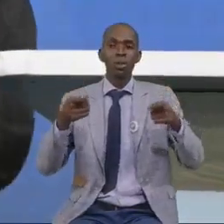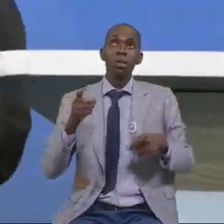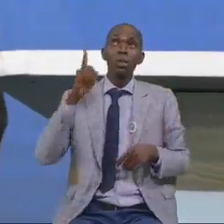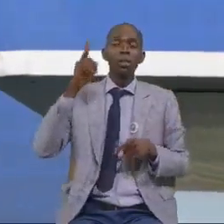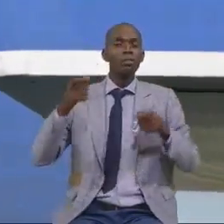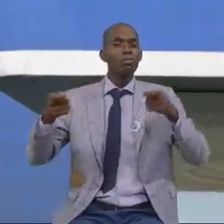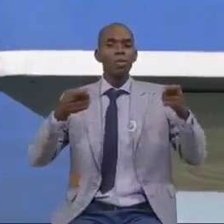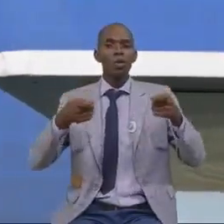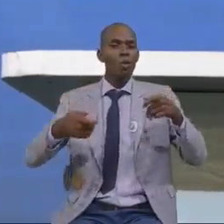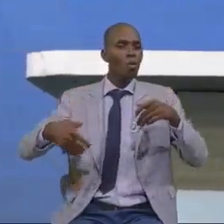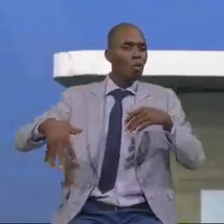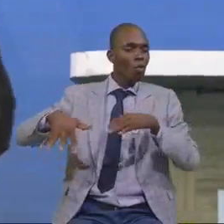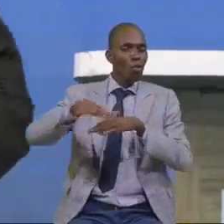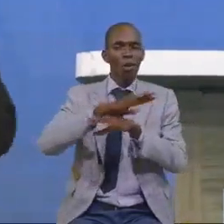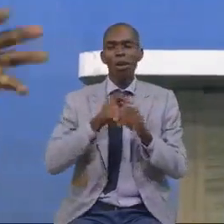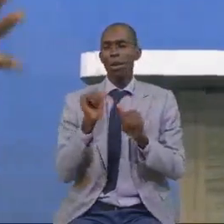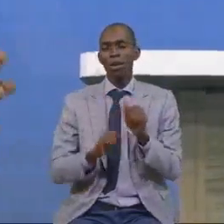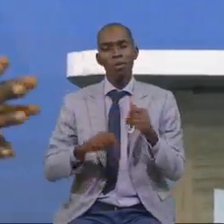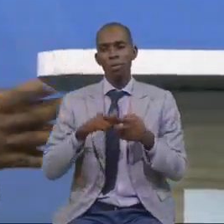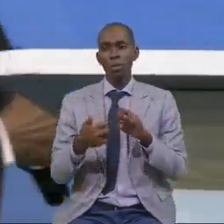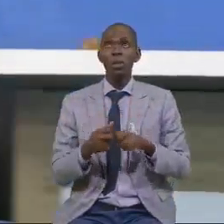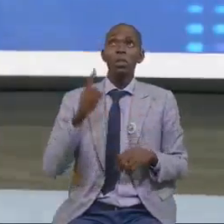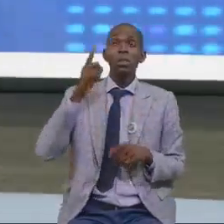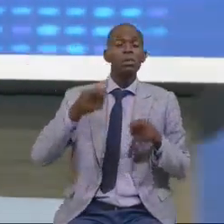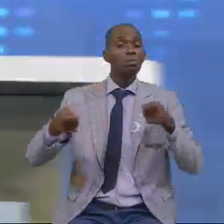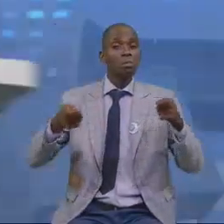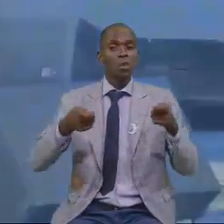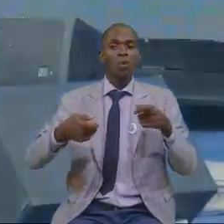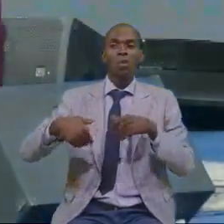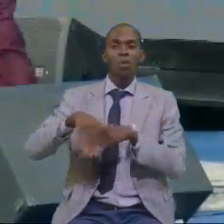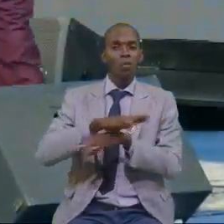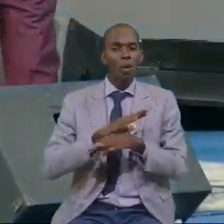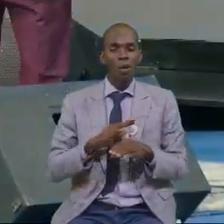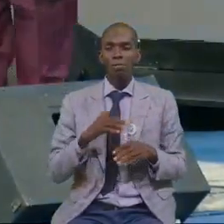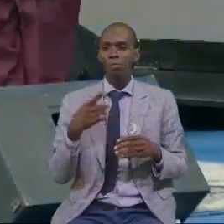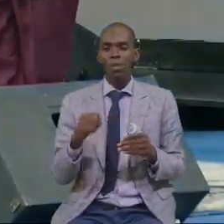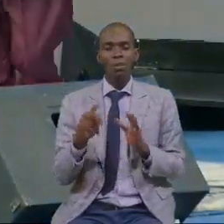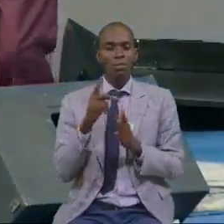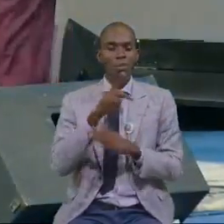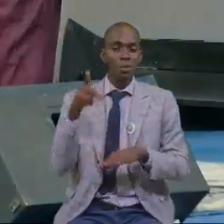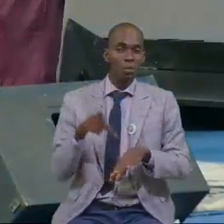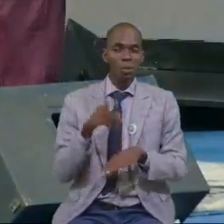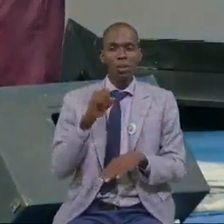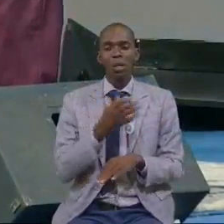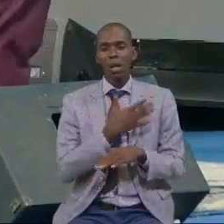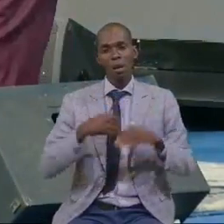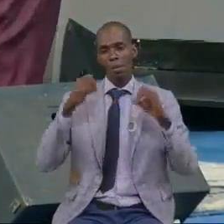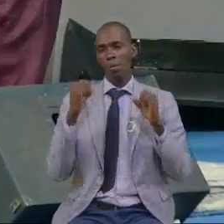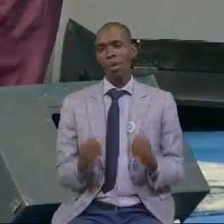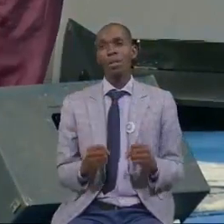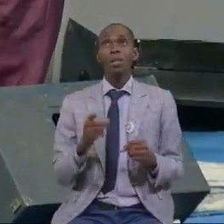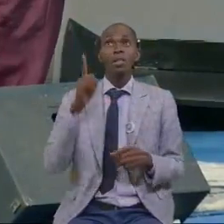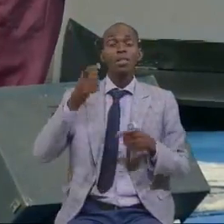over every problem. He reigns over principalities and power. He